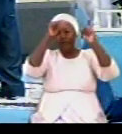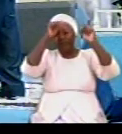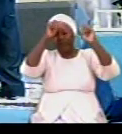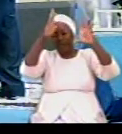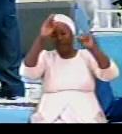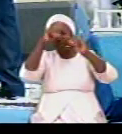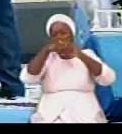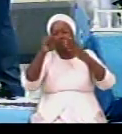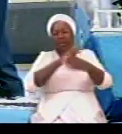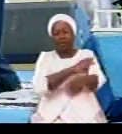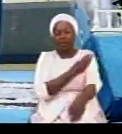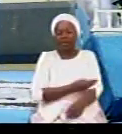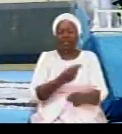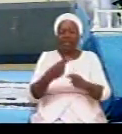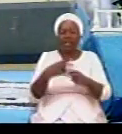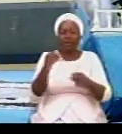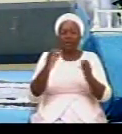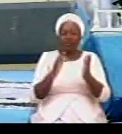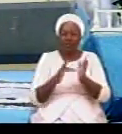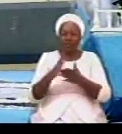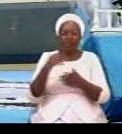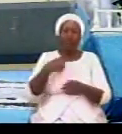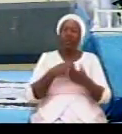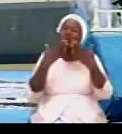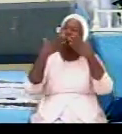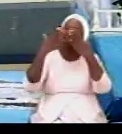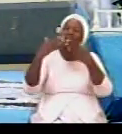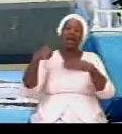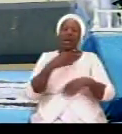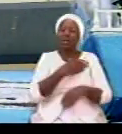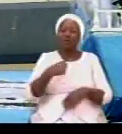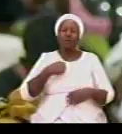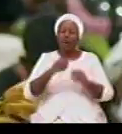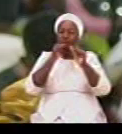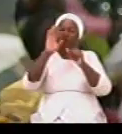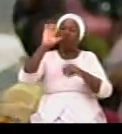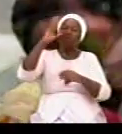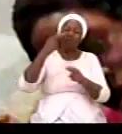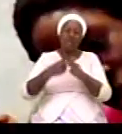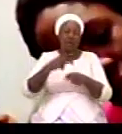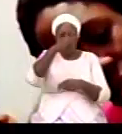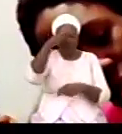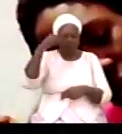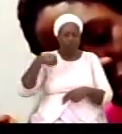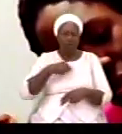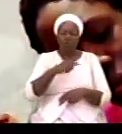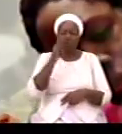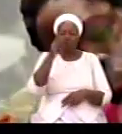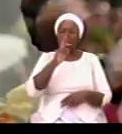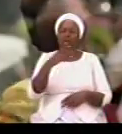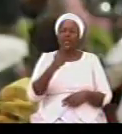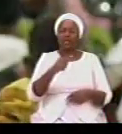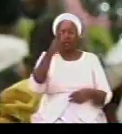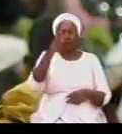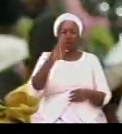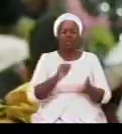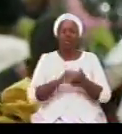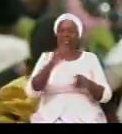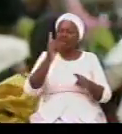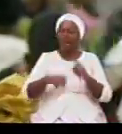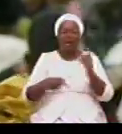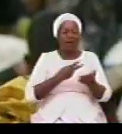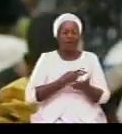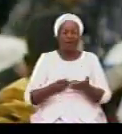bless your name, because you are the God that cannot fail. You are the God that has called